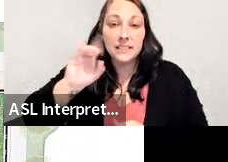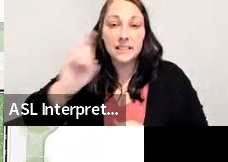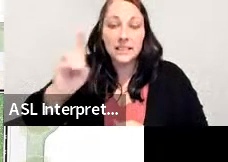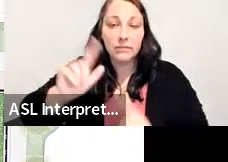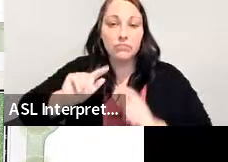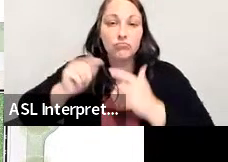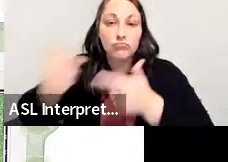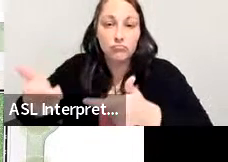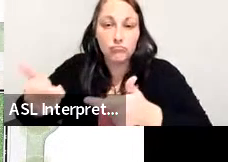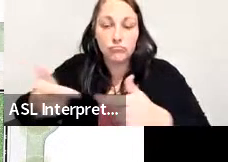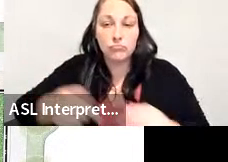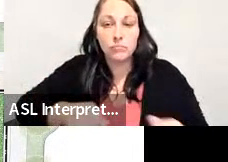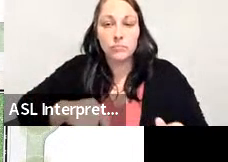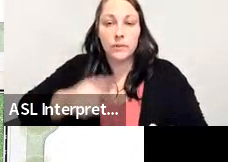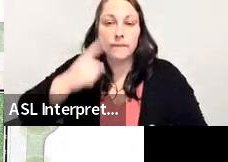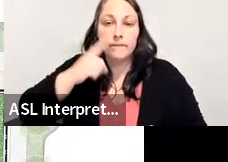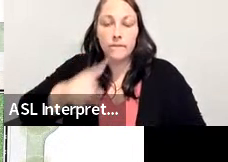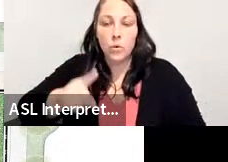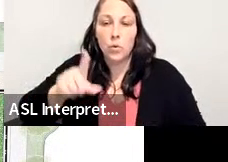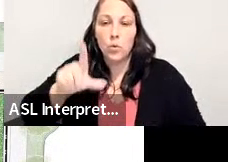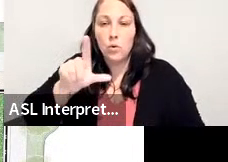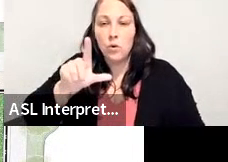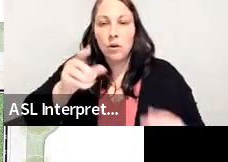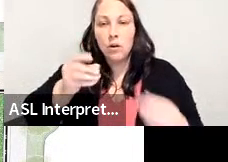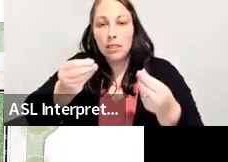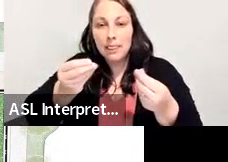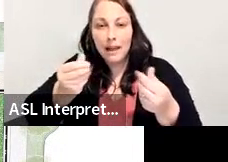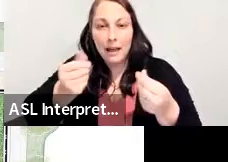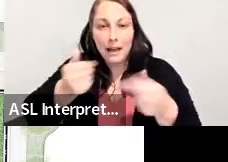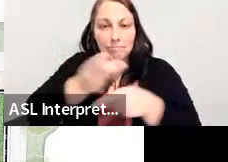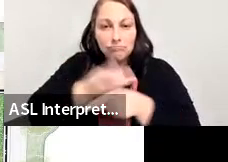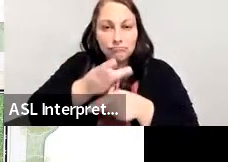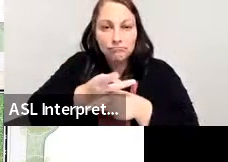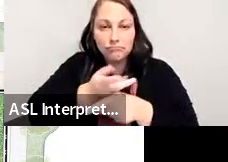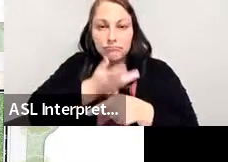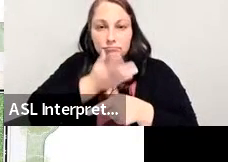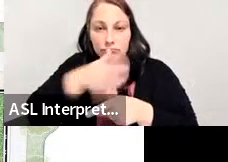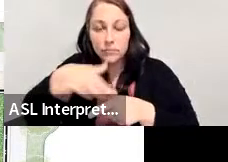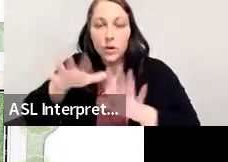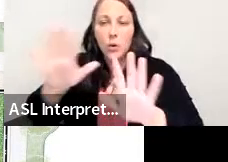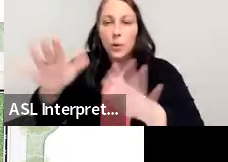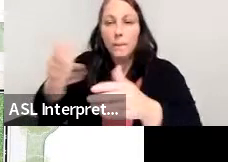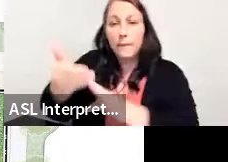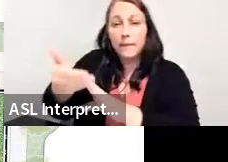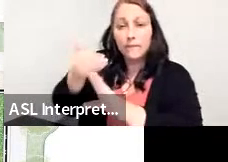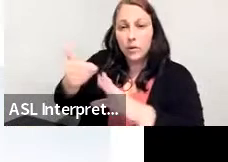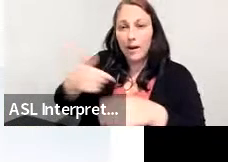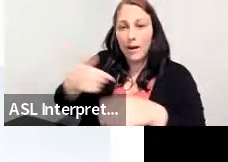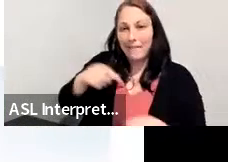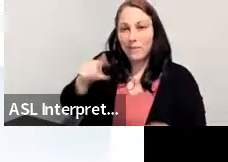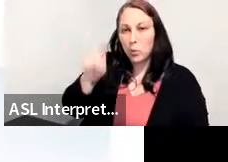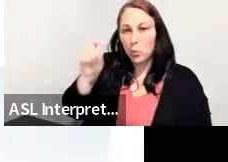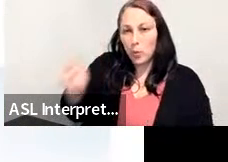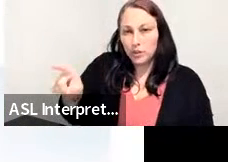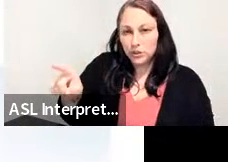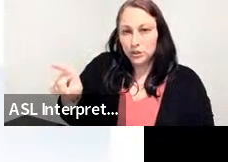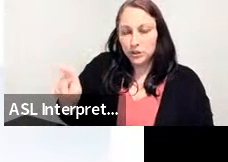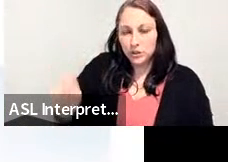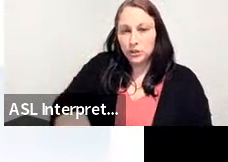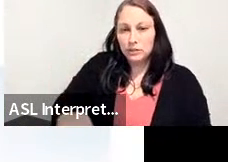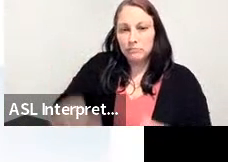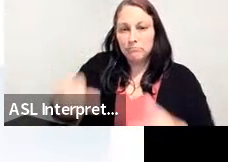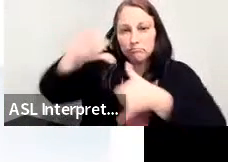Before you jump, I have a couple questions just about the building. What is the height from the finished floor